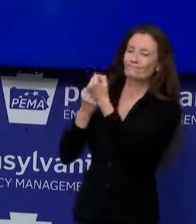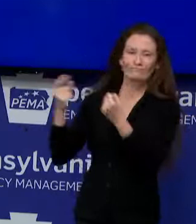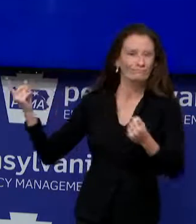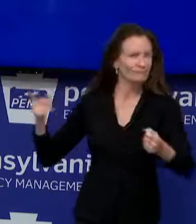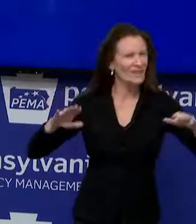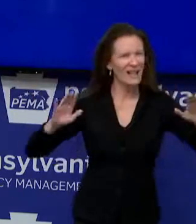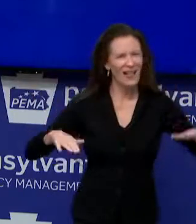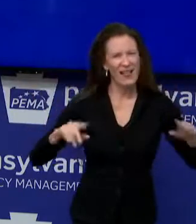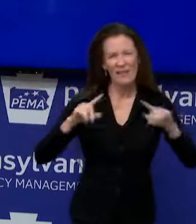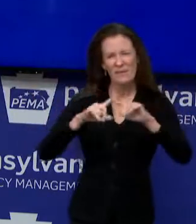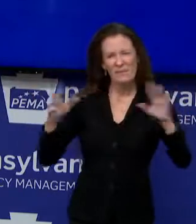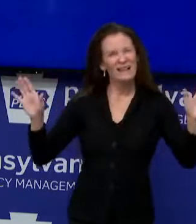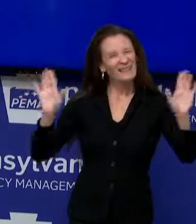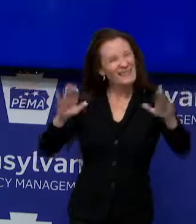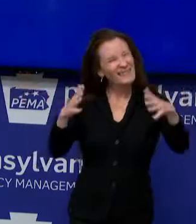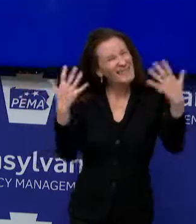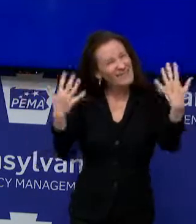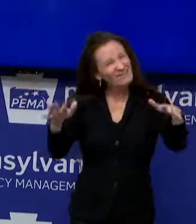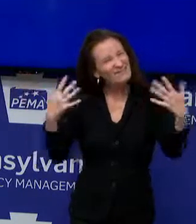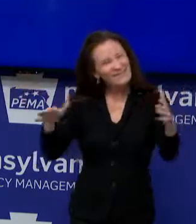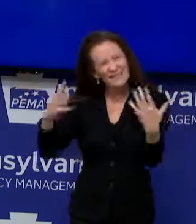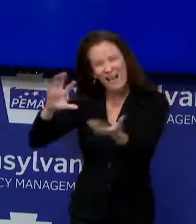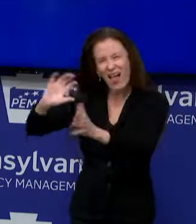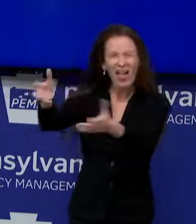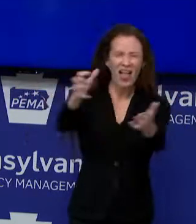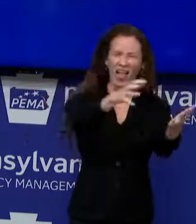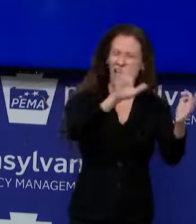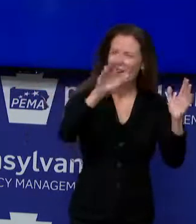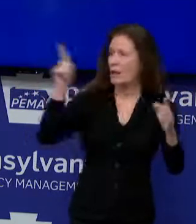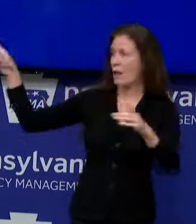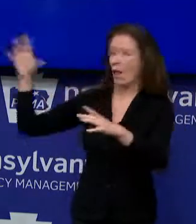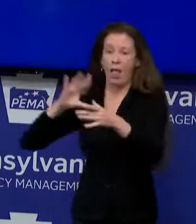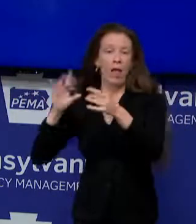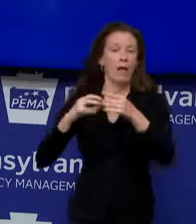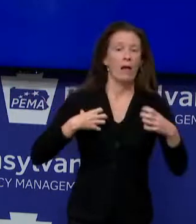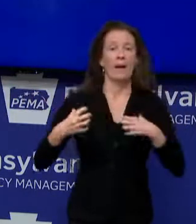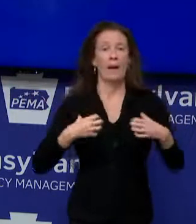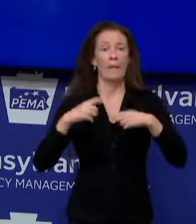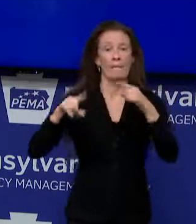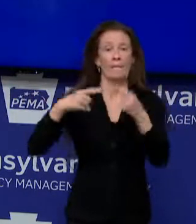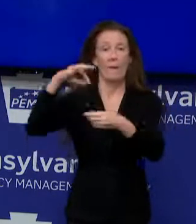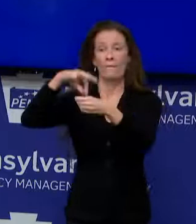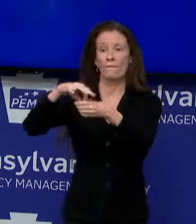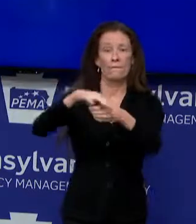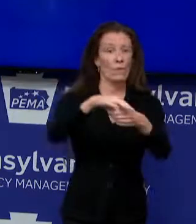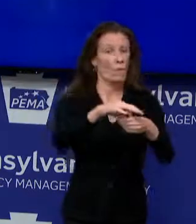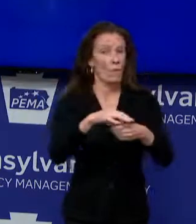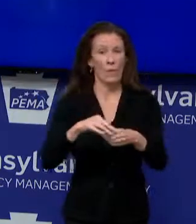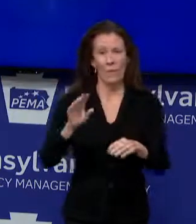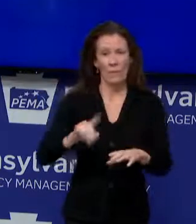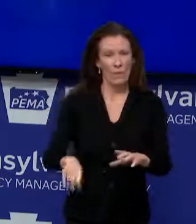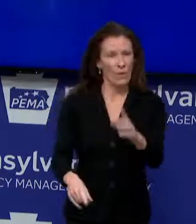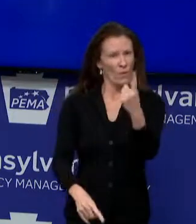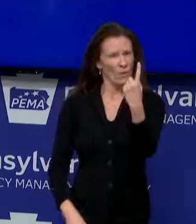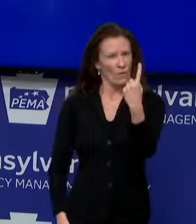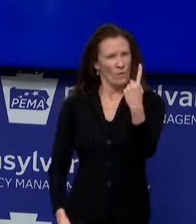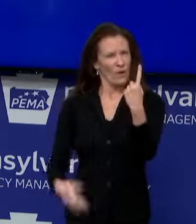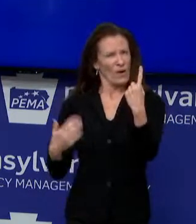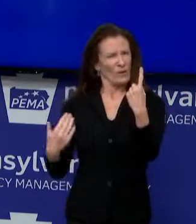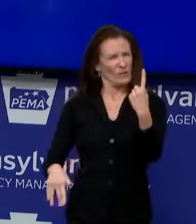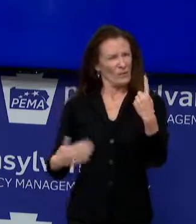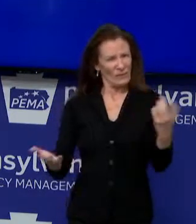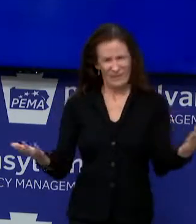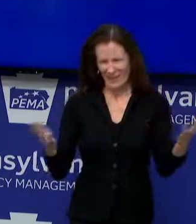results were inaccurate, which just leaves one possibility: that they are purposely spreading disinformation about